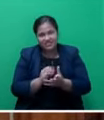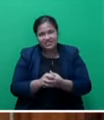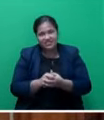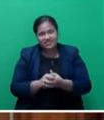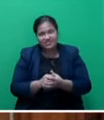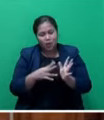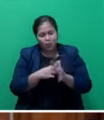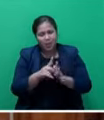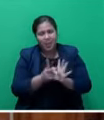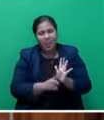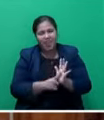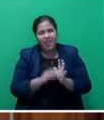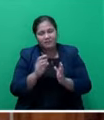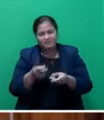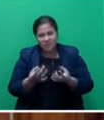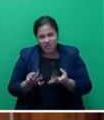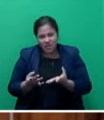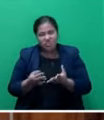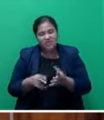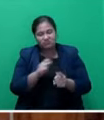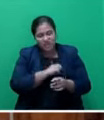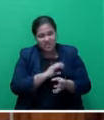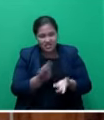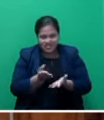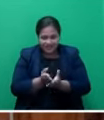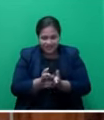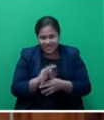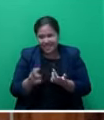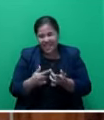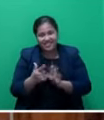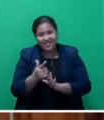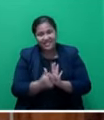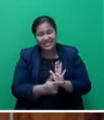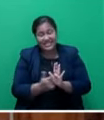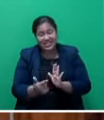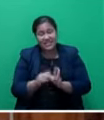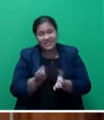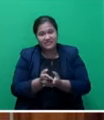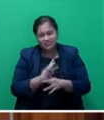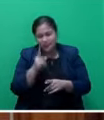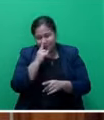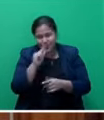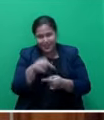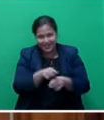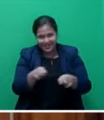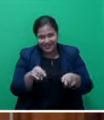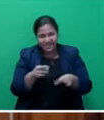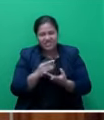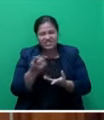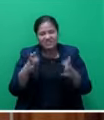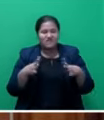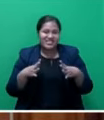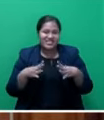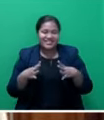preparation, trustee services, estate planning services, and other legal services to the people of Fiji at no cost to